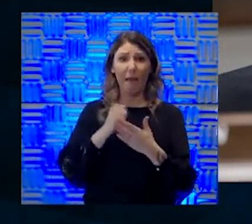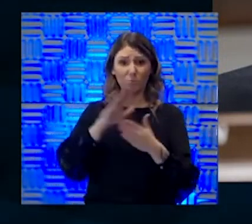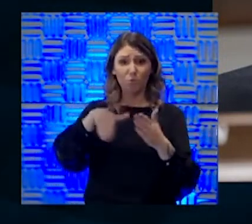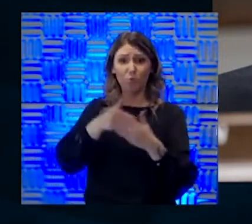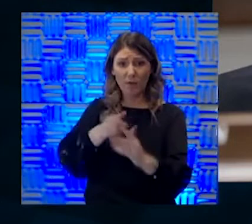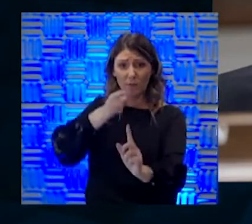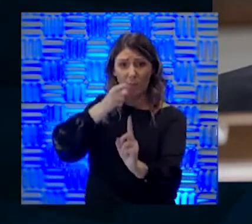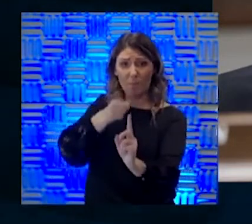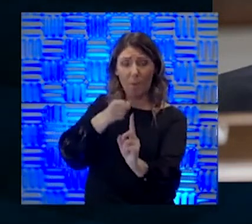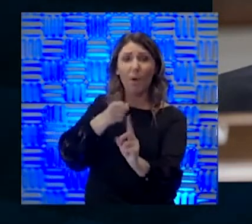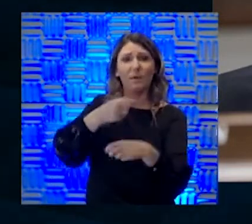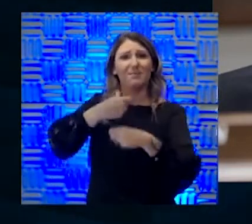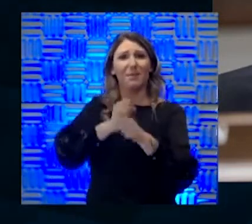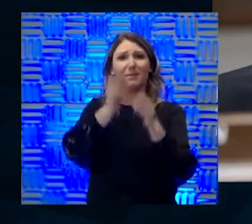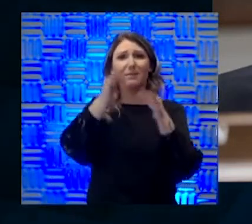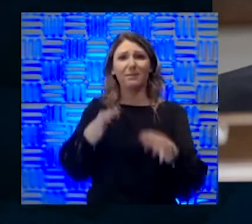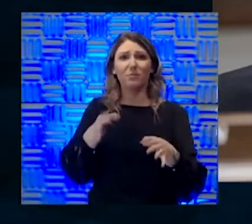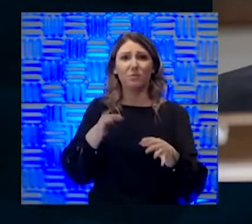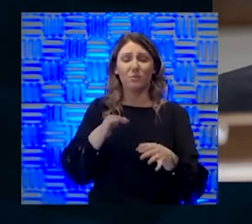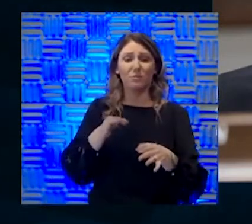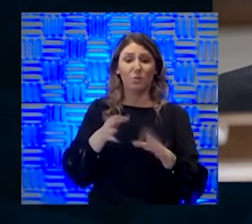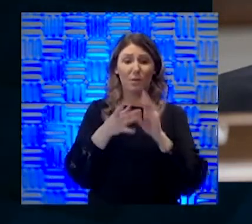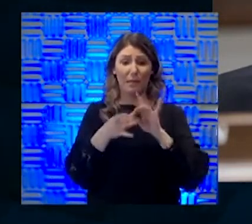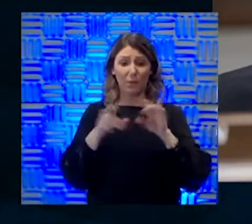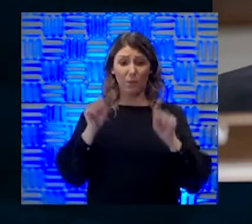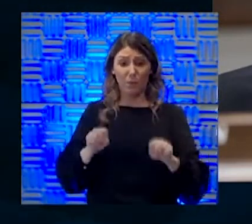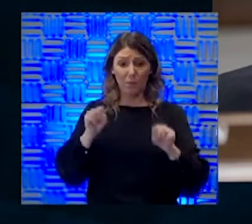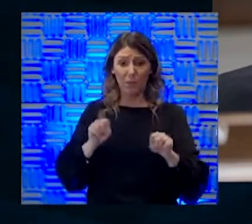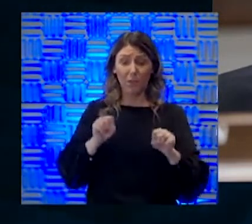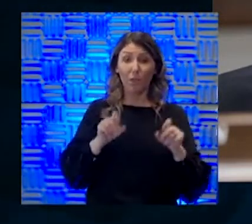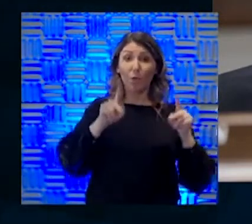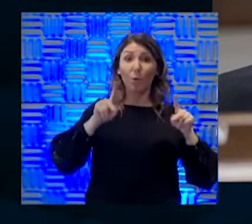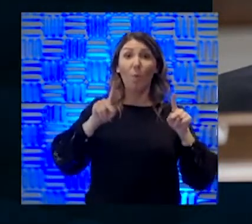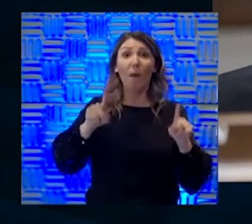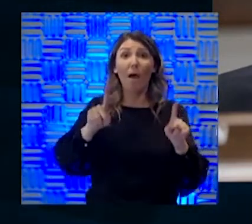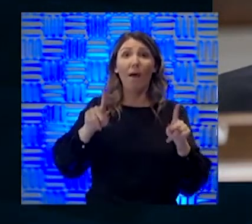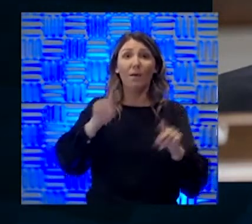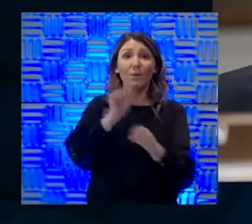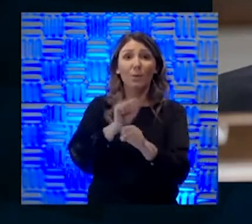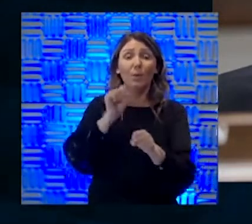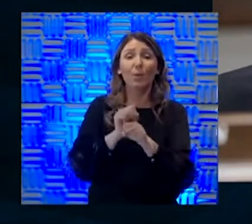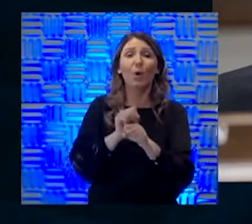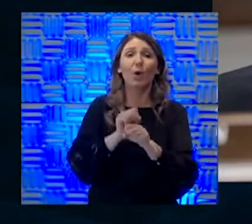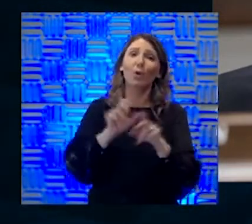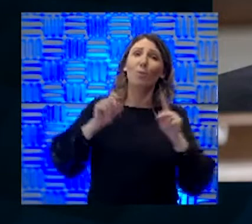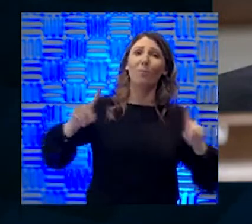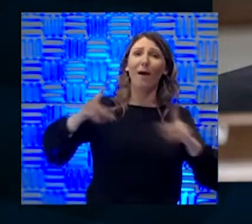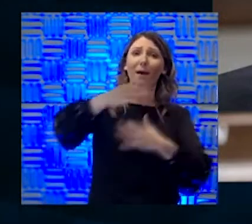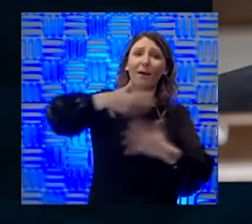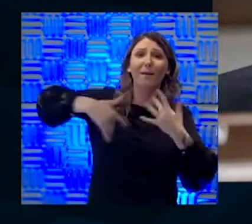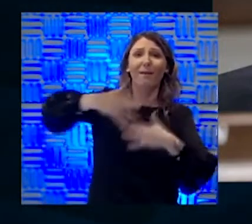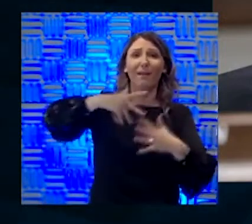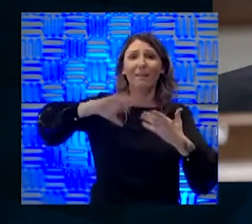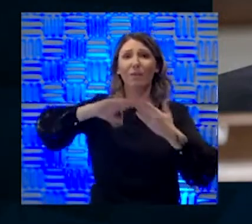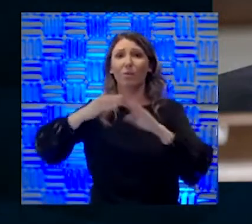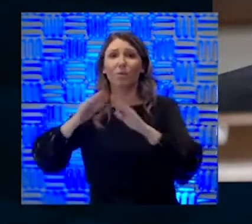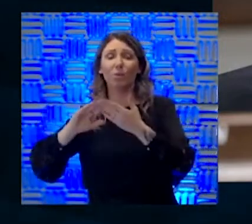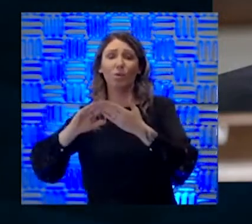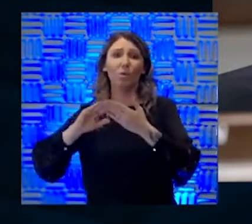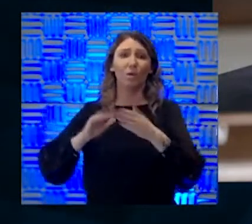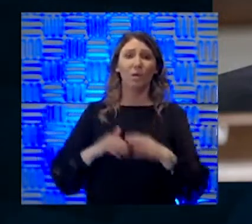can make decisions about the ability to re-enter the community and re-engage in our economic activities,